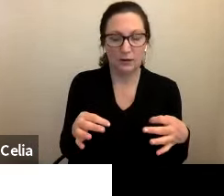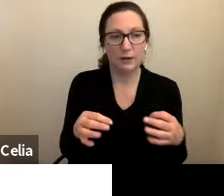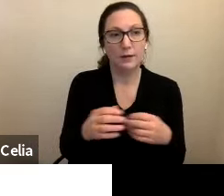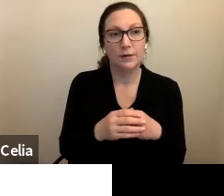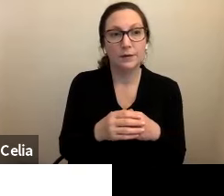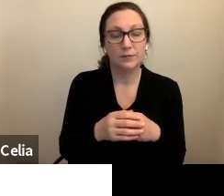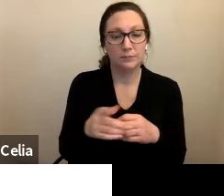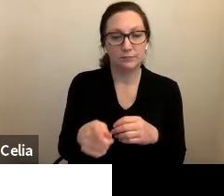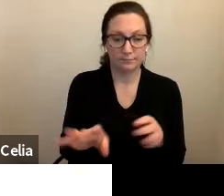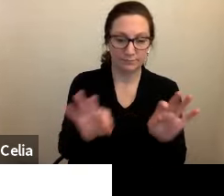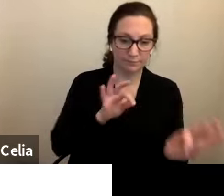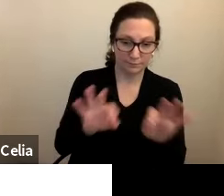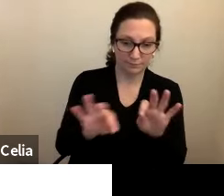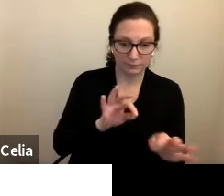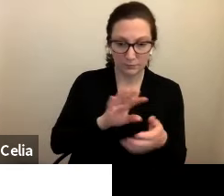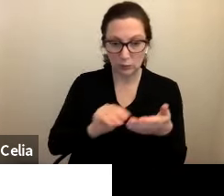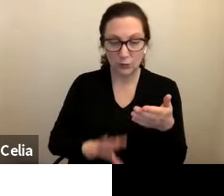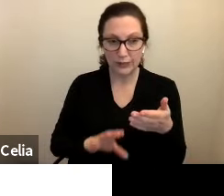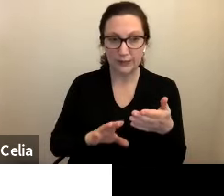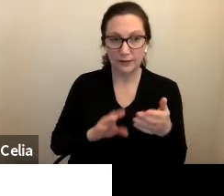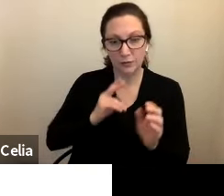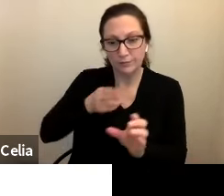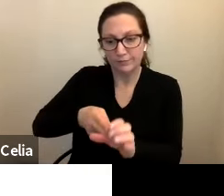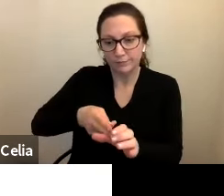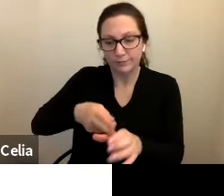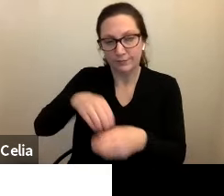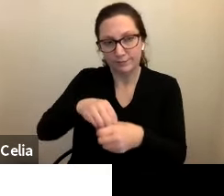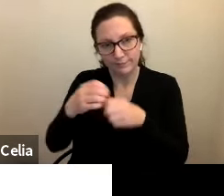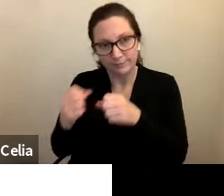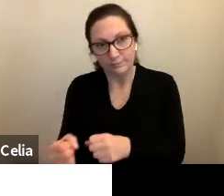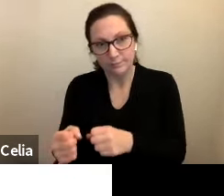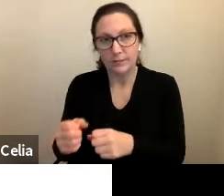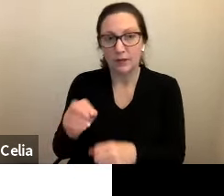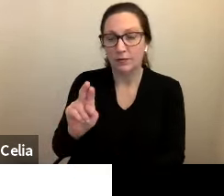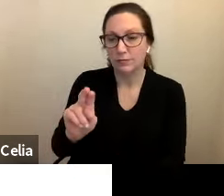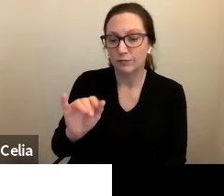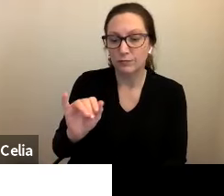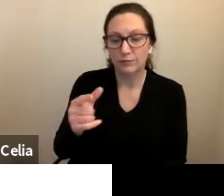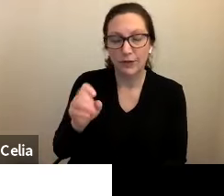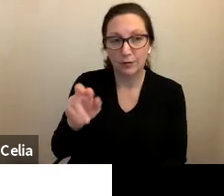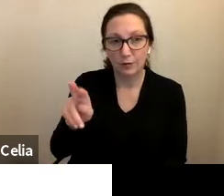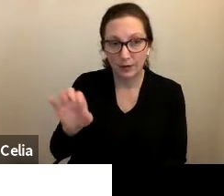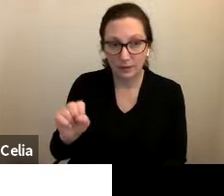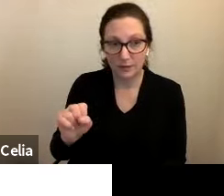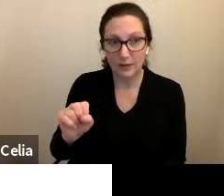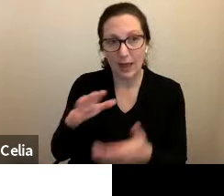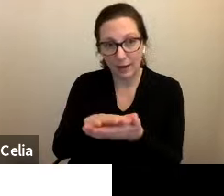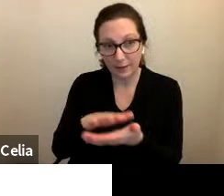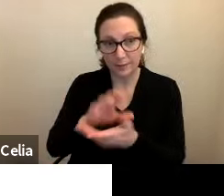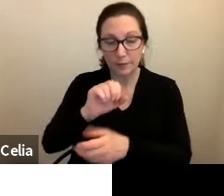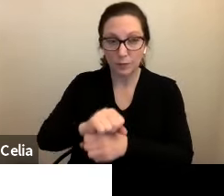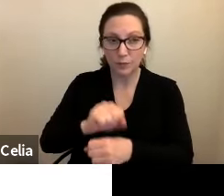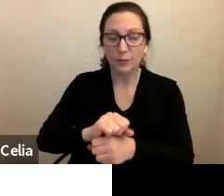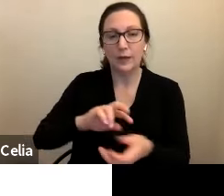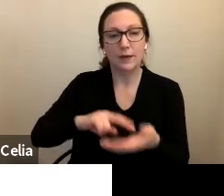selecting students to participate in rigorous academic work, they have to come